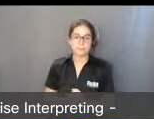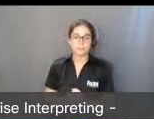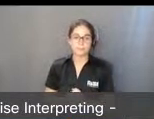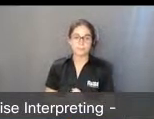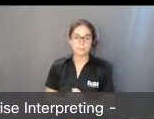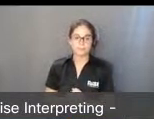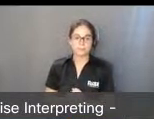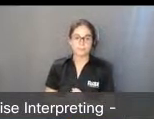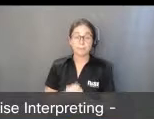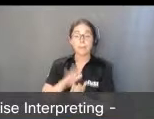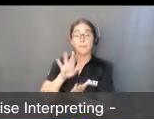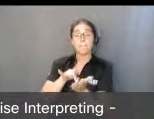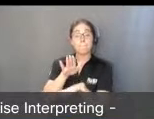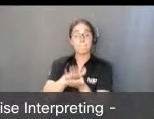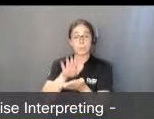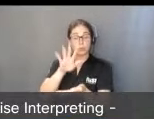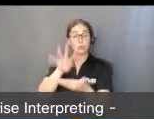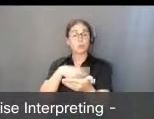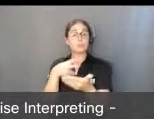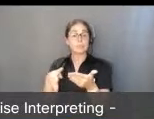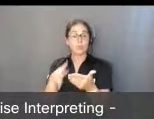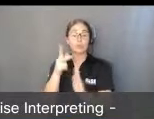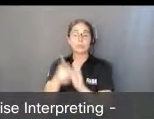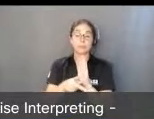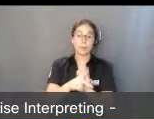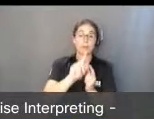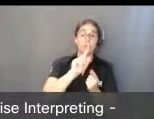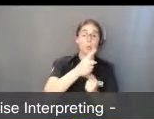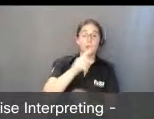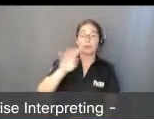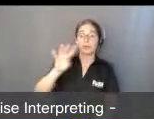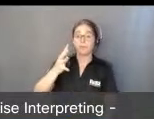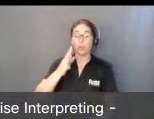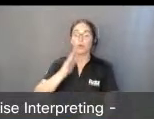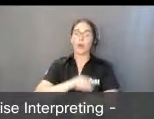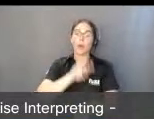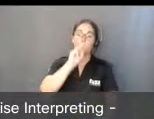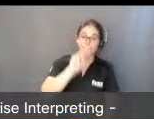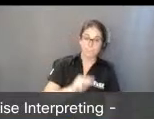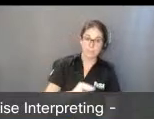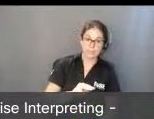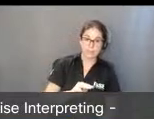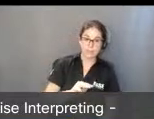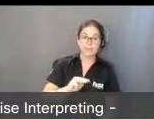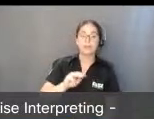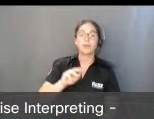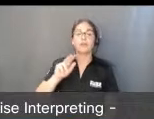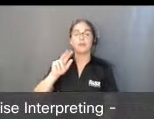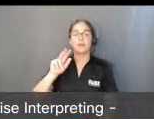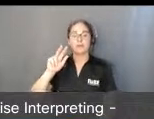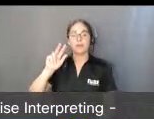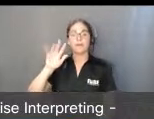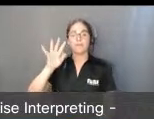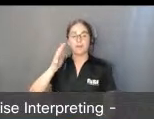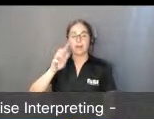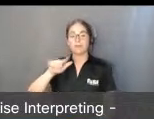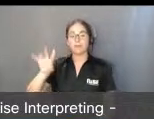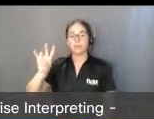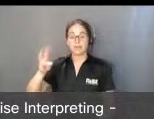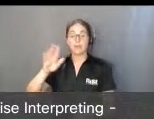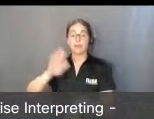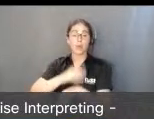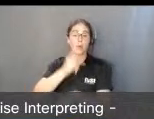Middle school schedules include periods 1 to 4 on Monday and Thursday, periods 5 through 7 on Tuesday and Friday, and all classes meet on